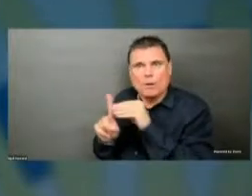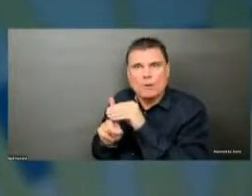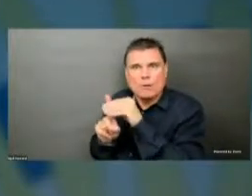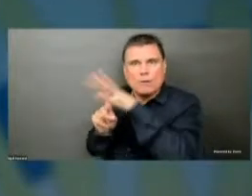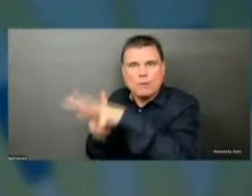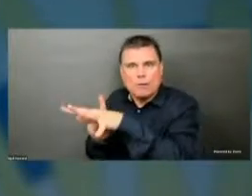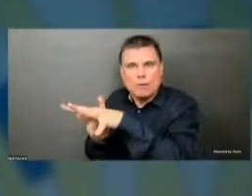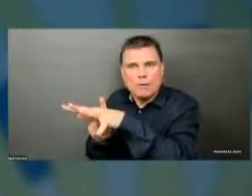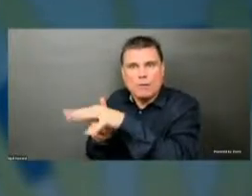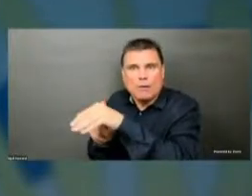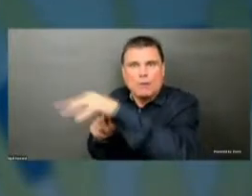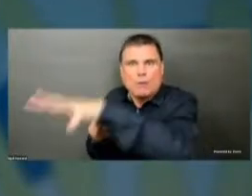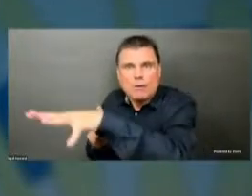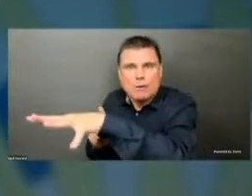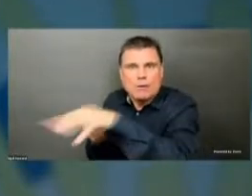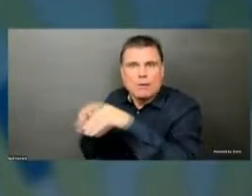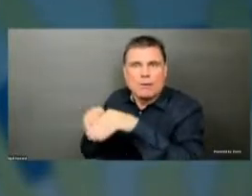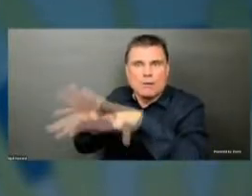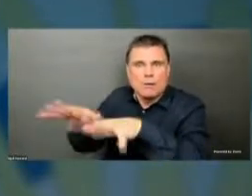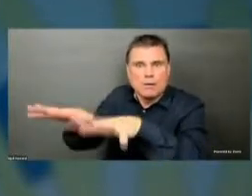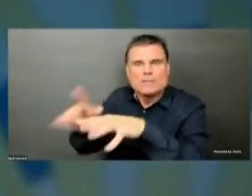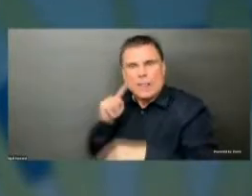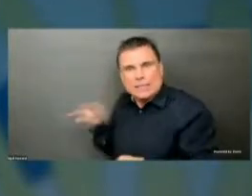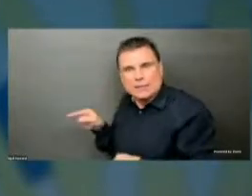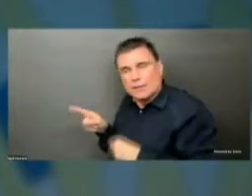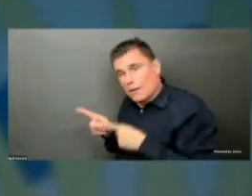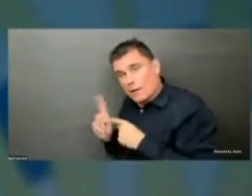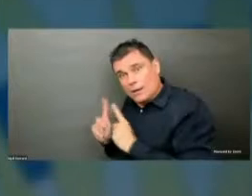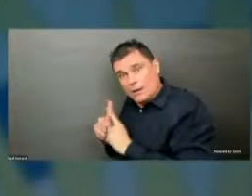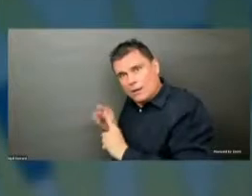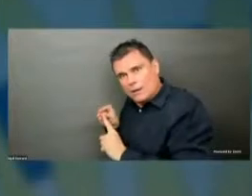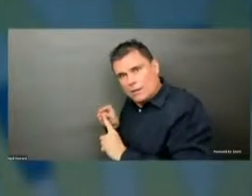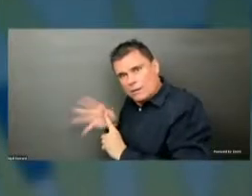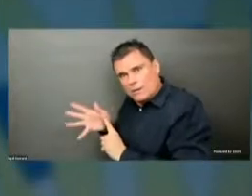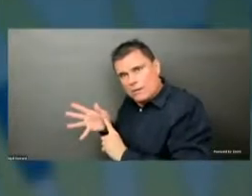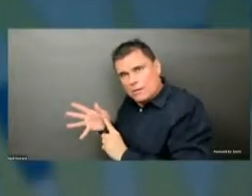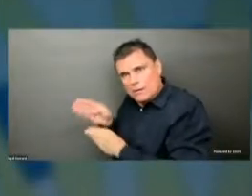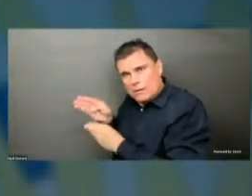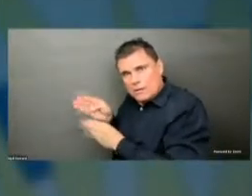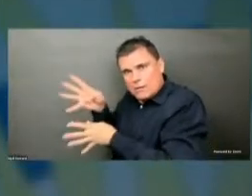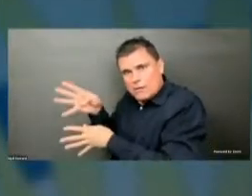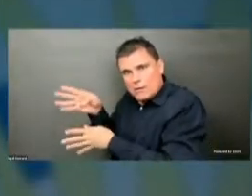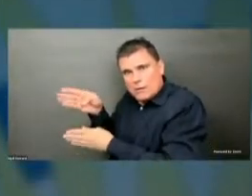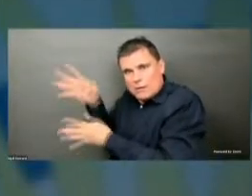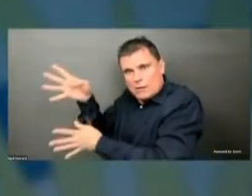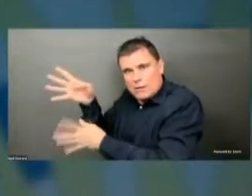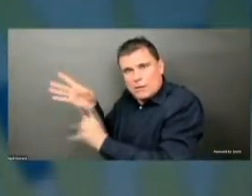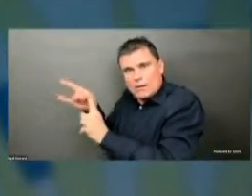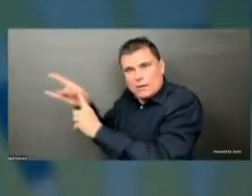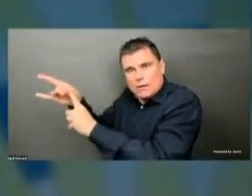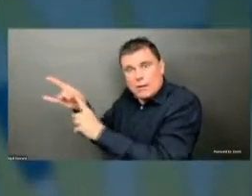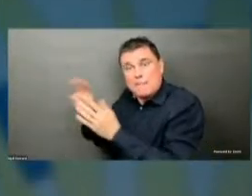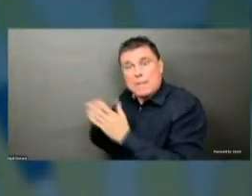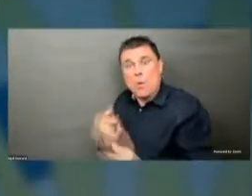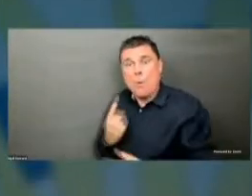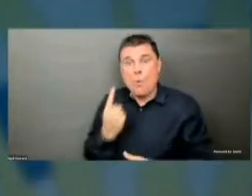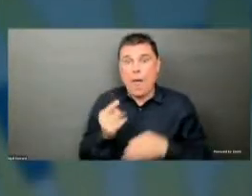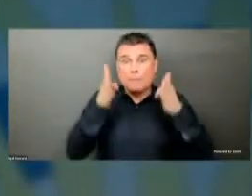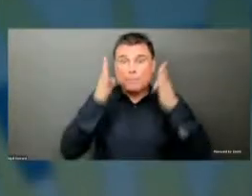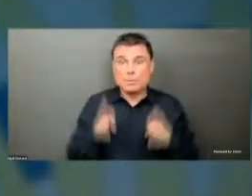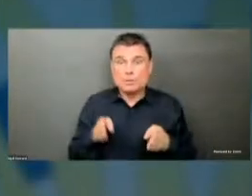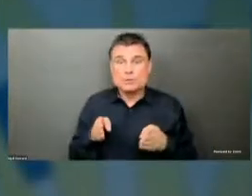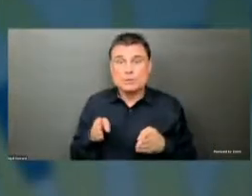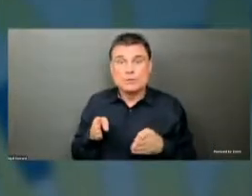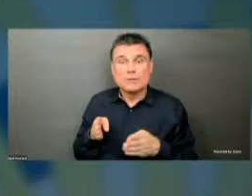have been transmitted in this outbreak, and that tells us that it wasn't all from one introduction, that there was more than one person